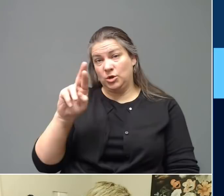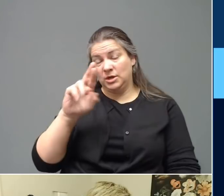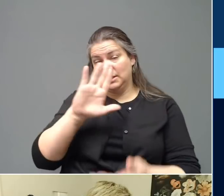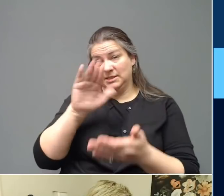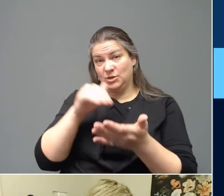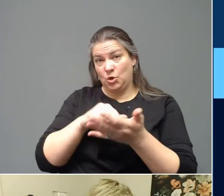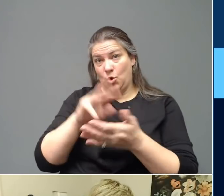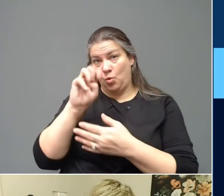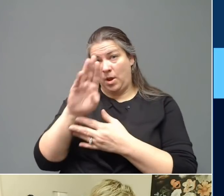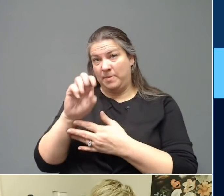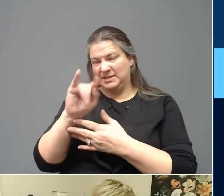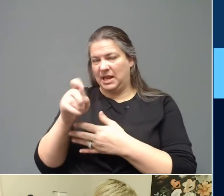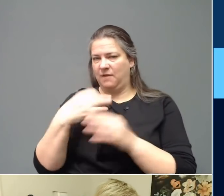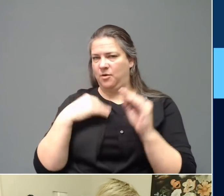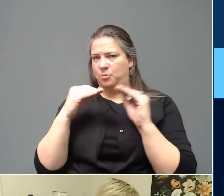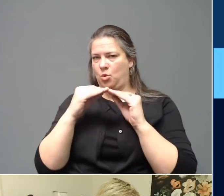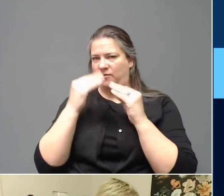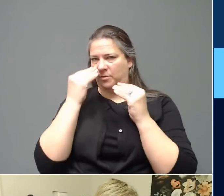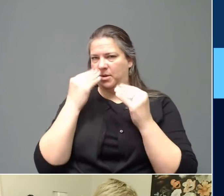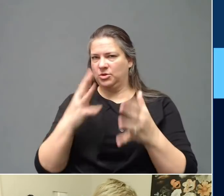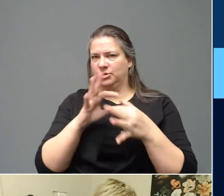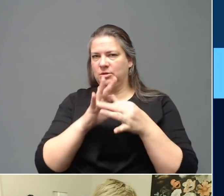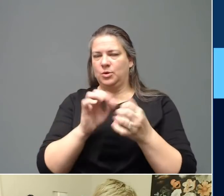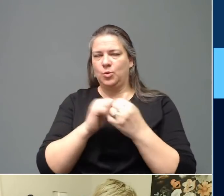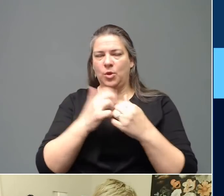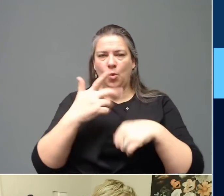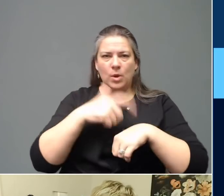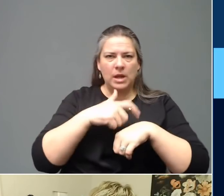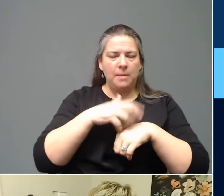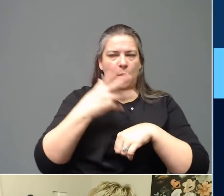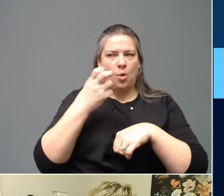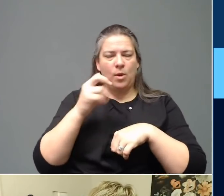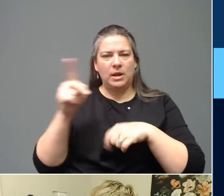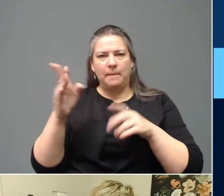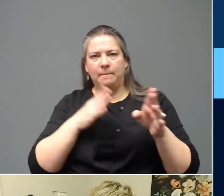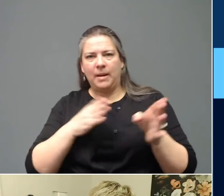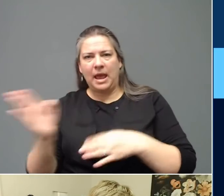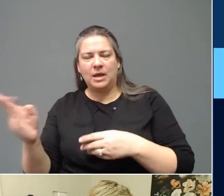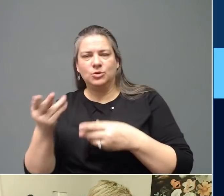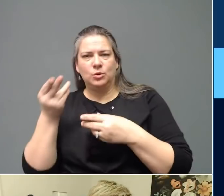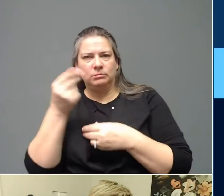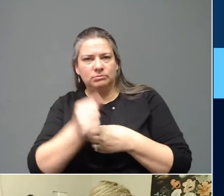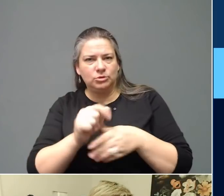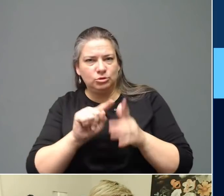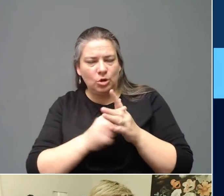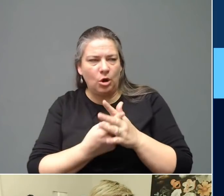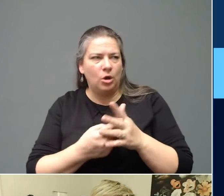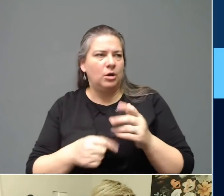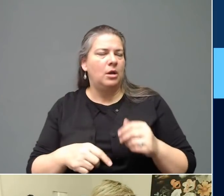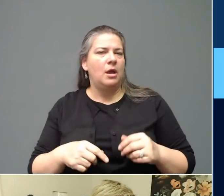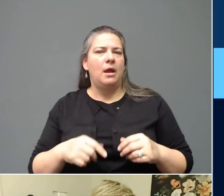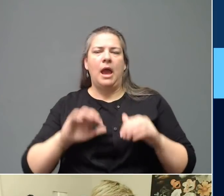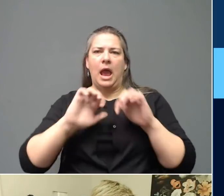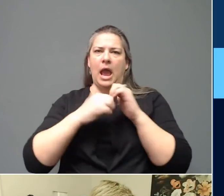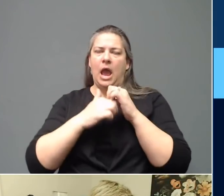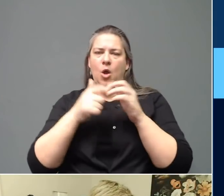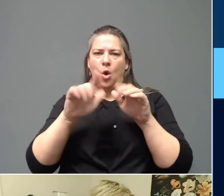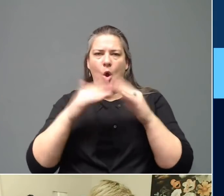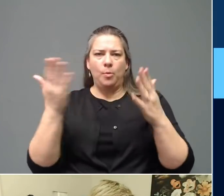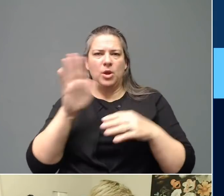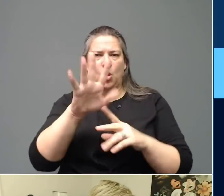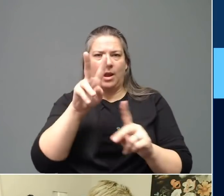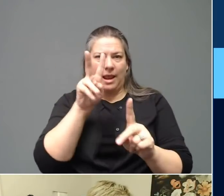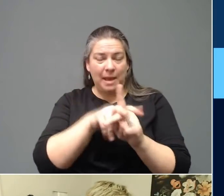information there about both the timing of when these benefits will start to pay out and how to reopen your claim. If you